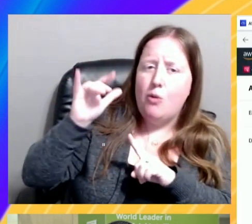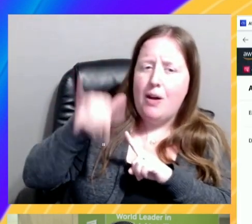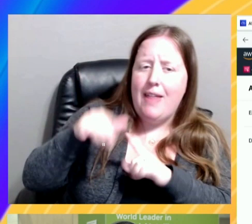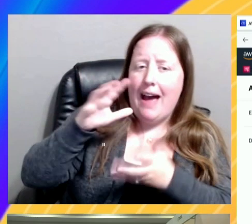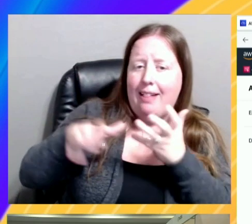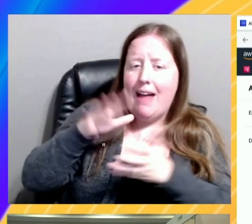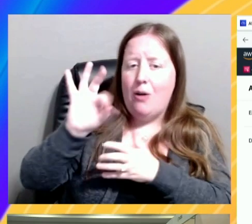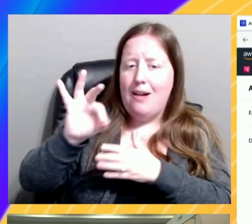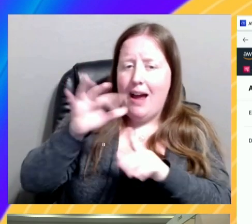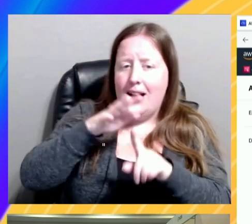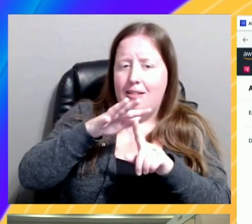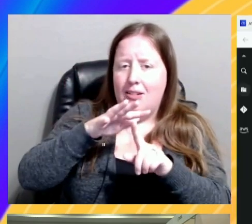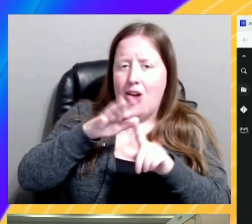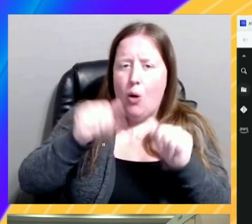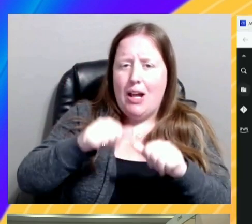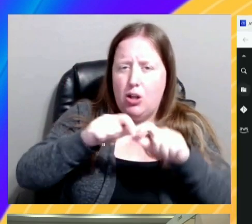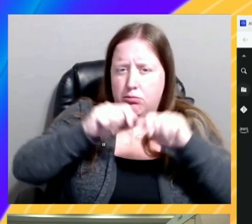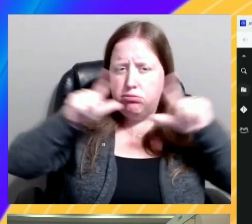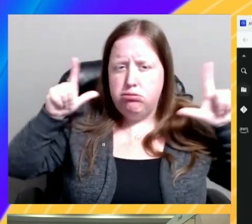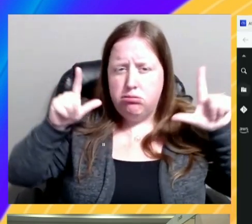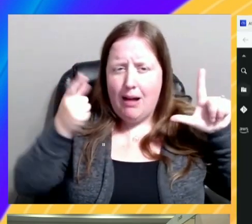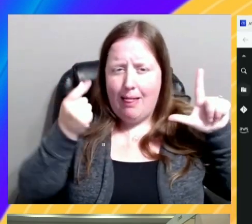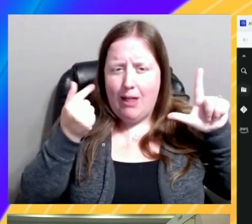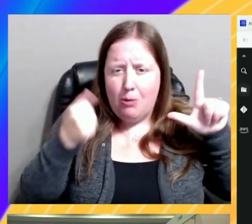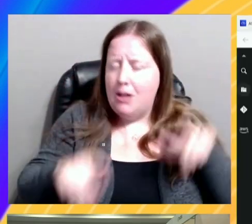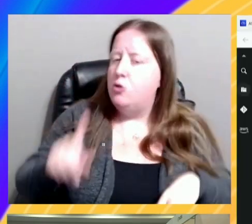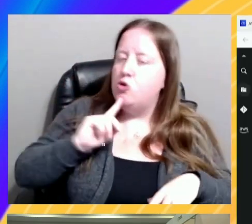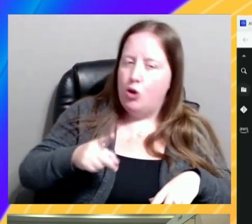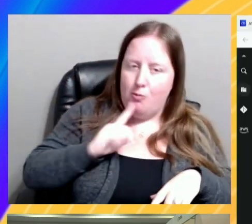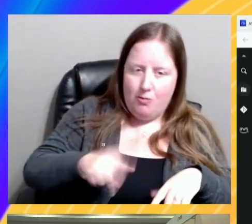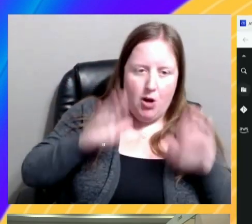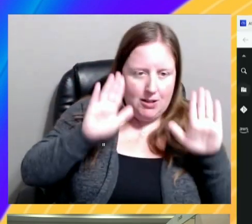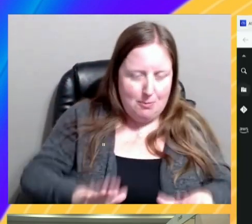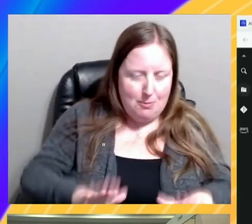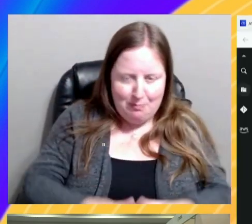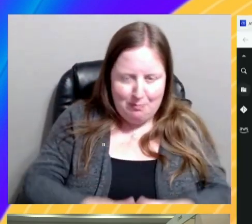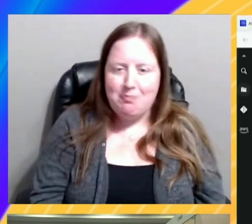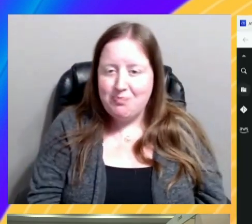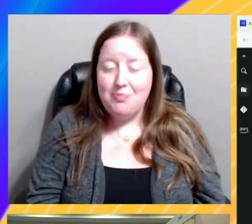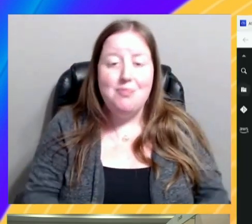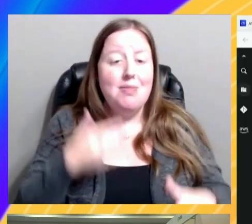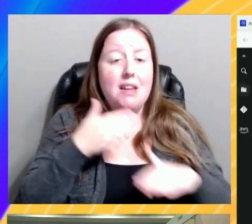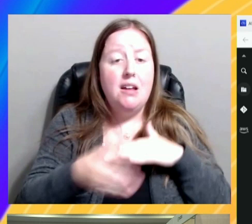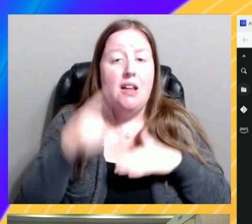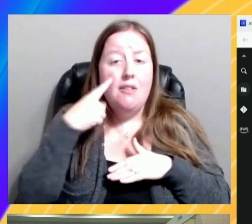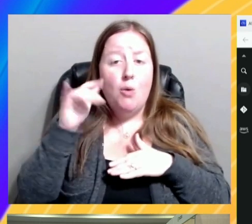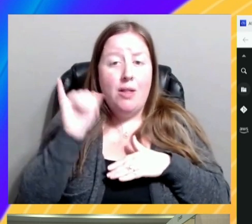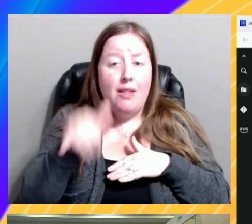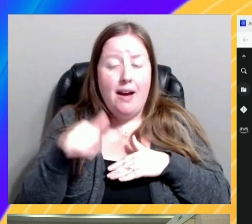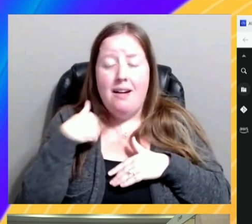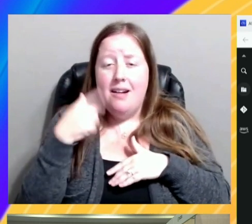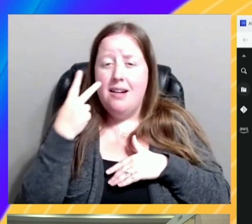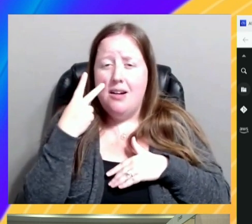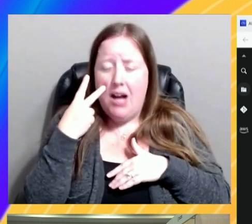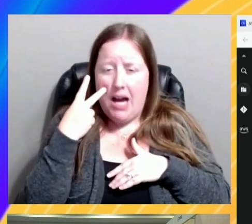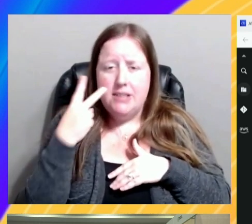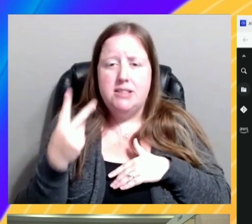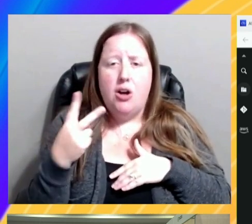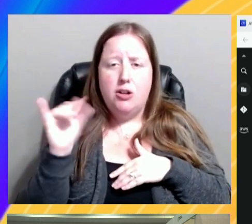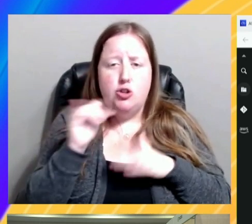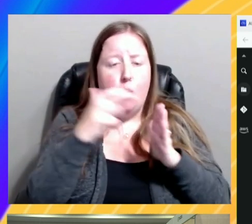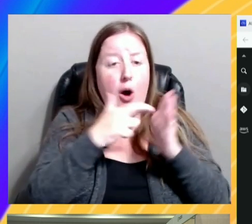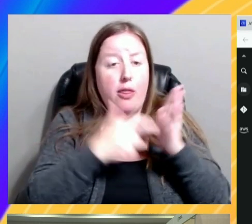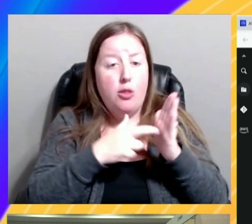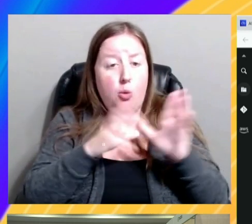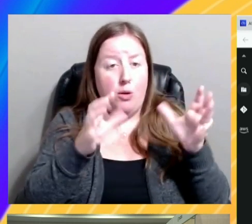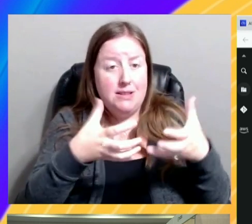text a little bit for our viewers watching live? Sure. Okay, awesome. And then while you're doing that, I saw on the rule set that you had listed, you talked